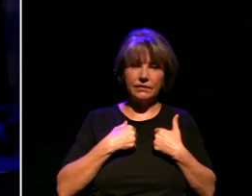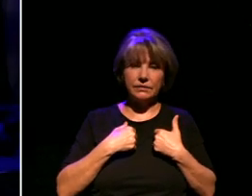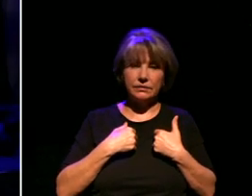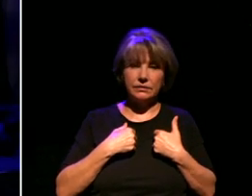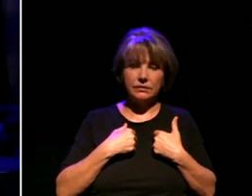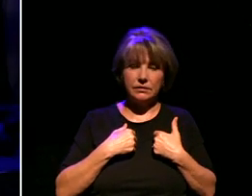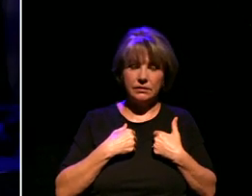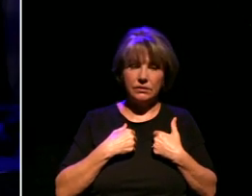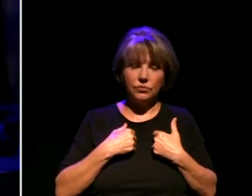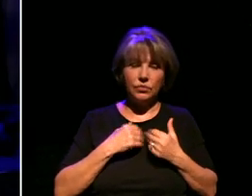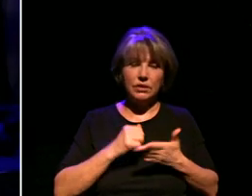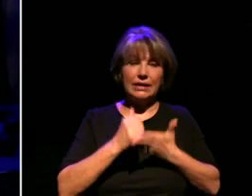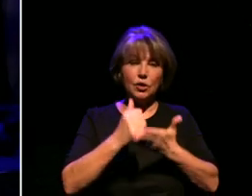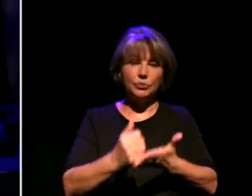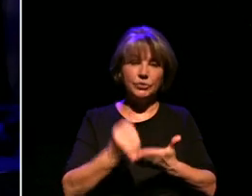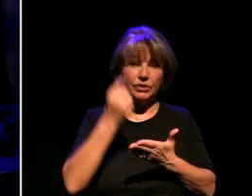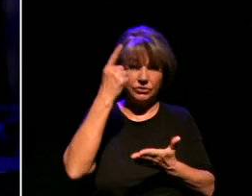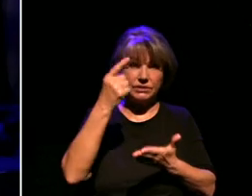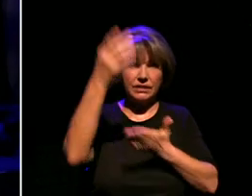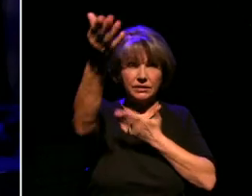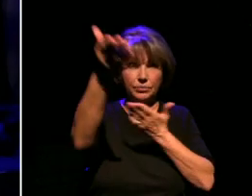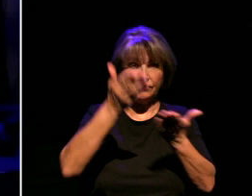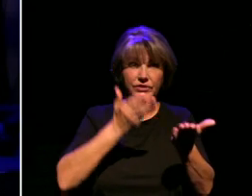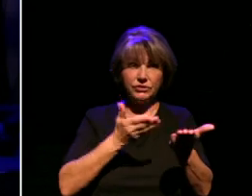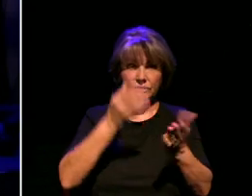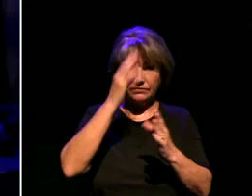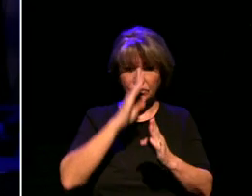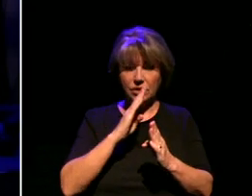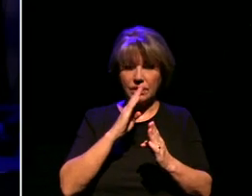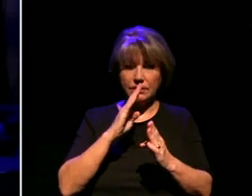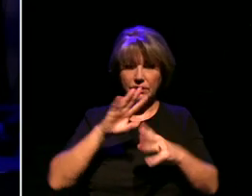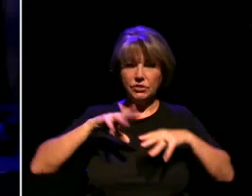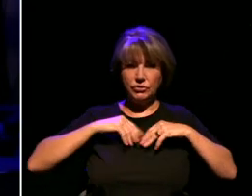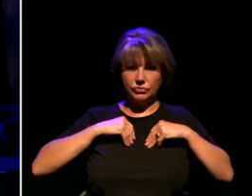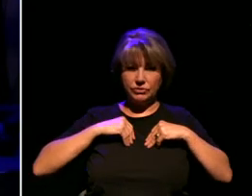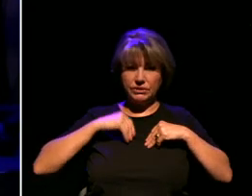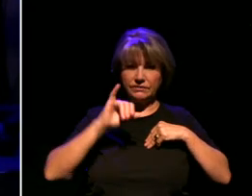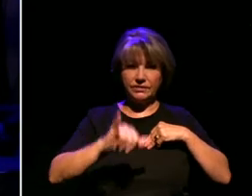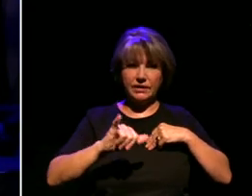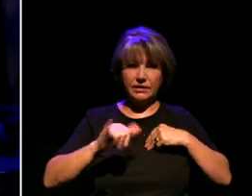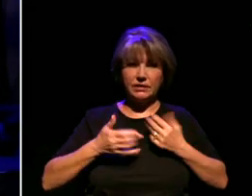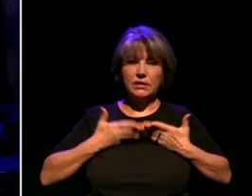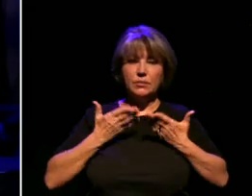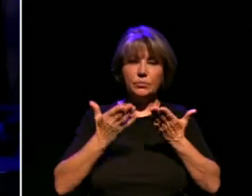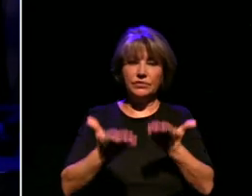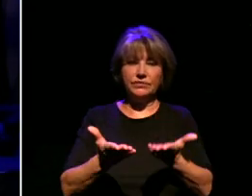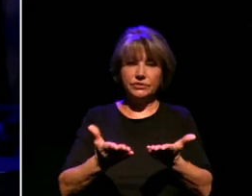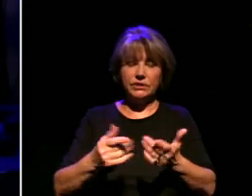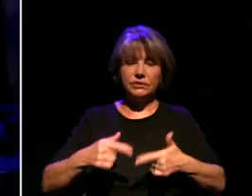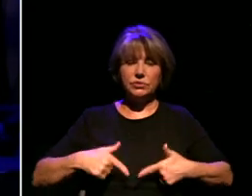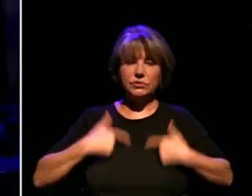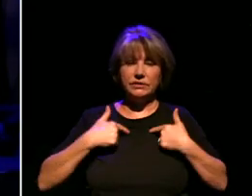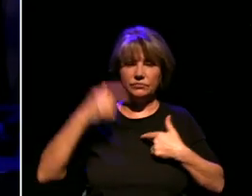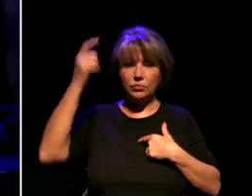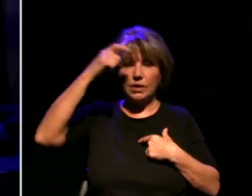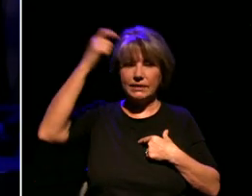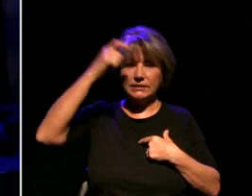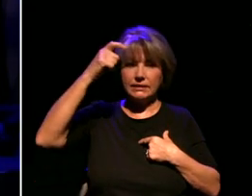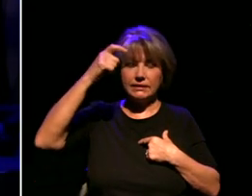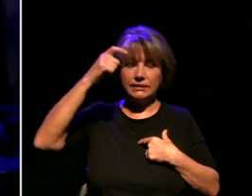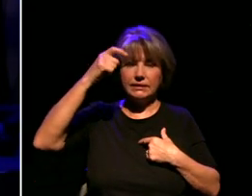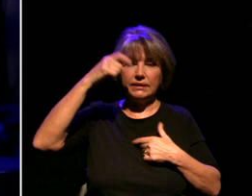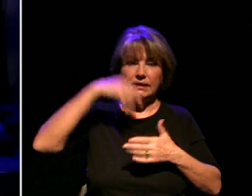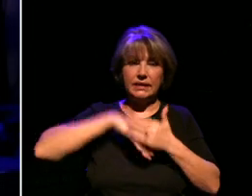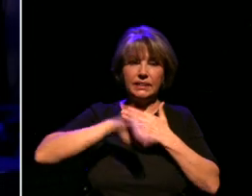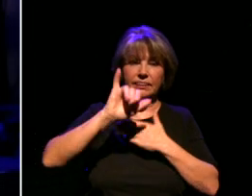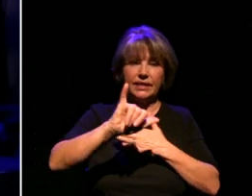see the provision of God in your life, to receive that provision and to live wisely inside of that